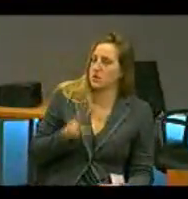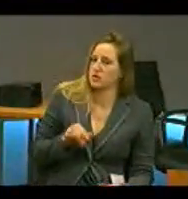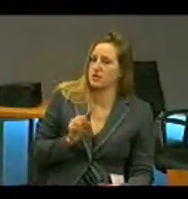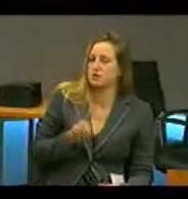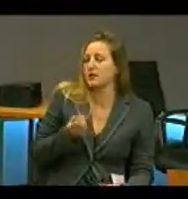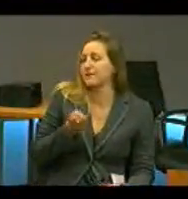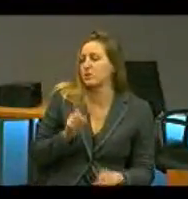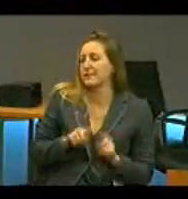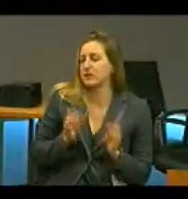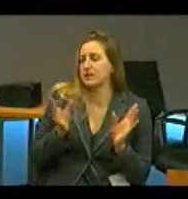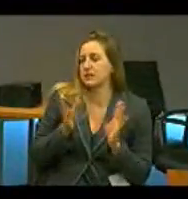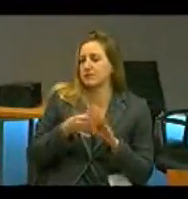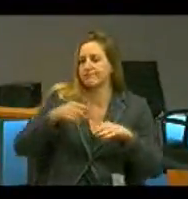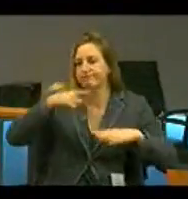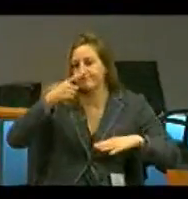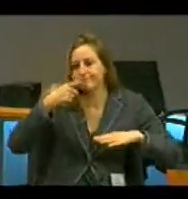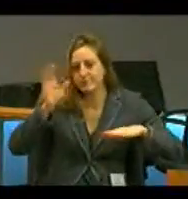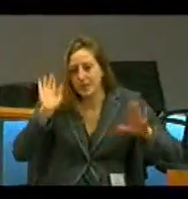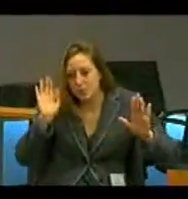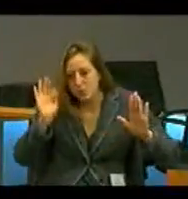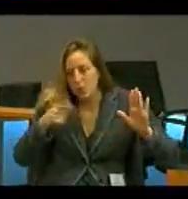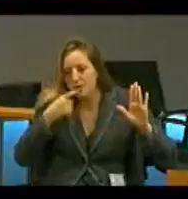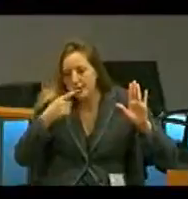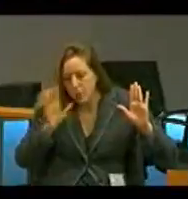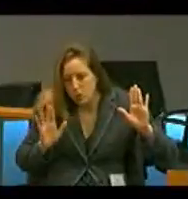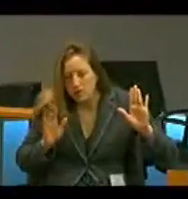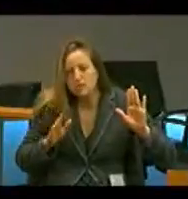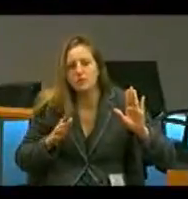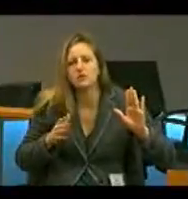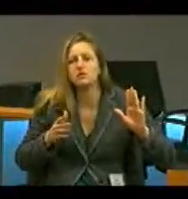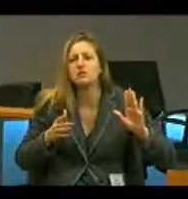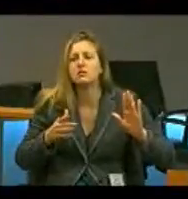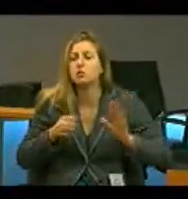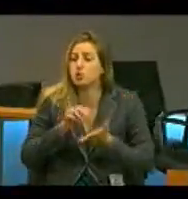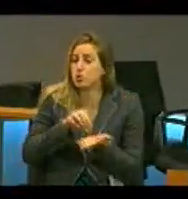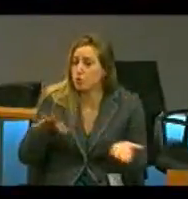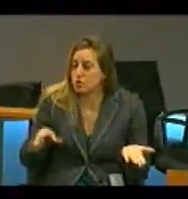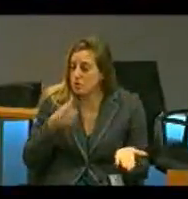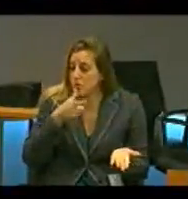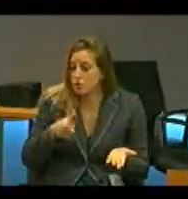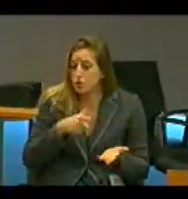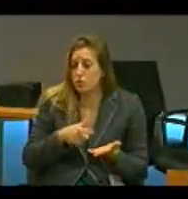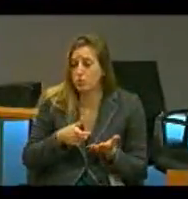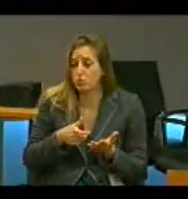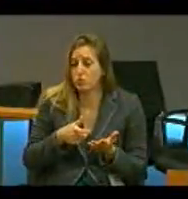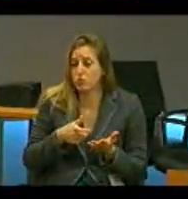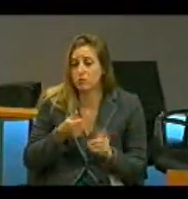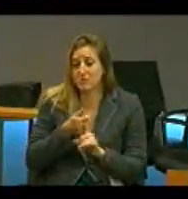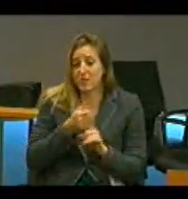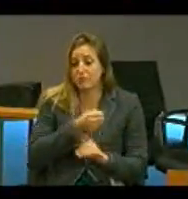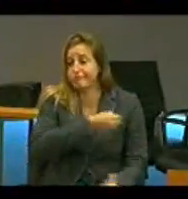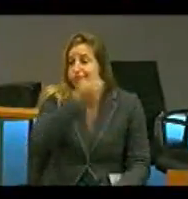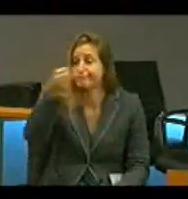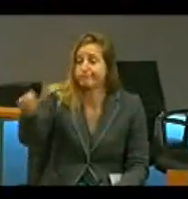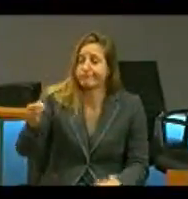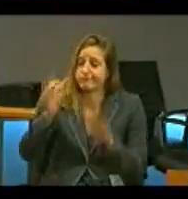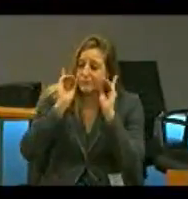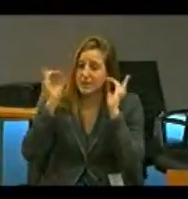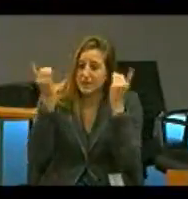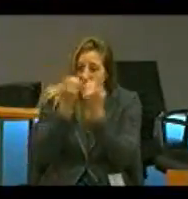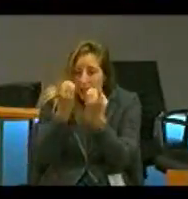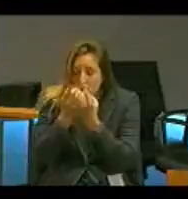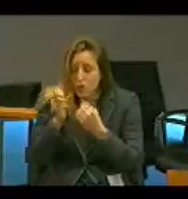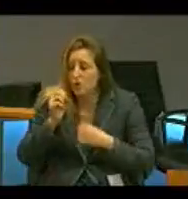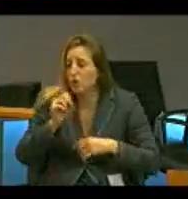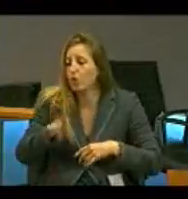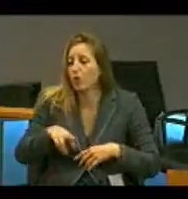it's pointed out that students who become end up in a detention or incarcerated in